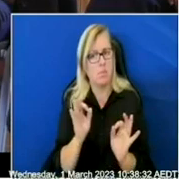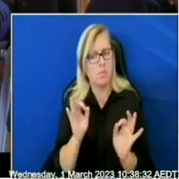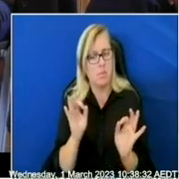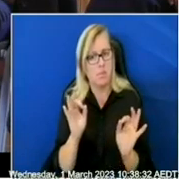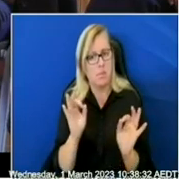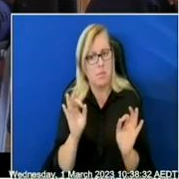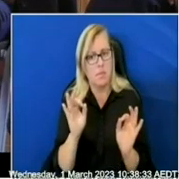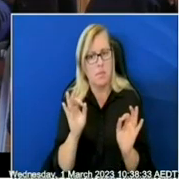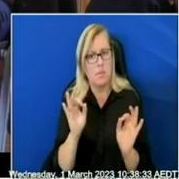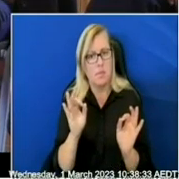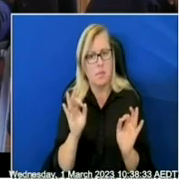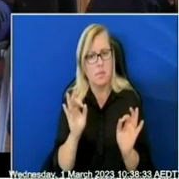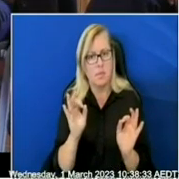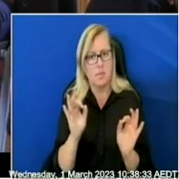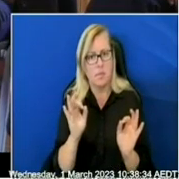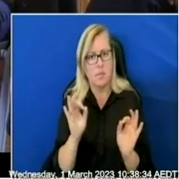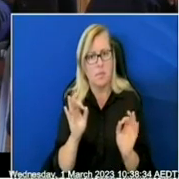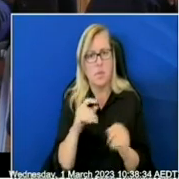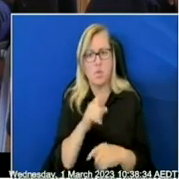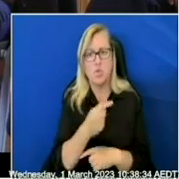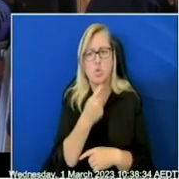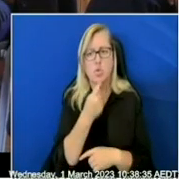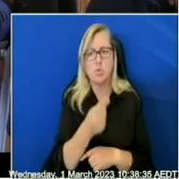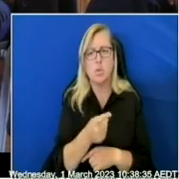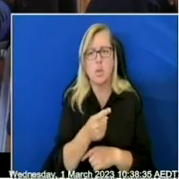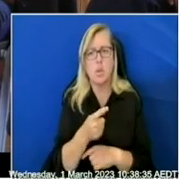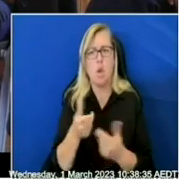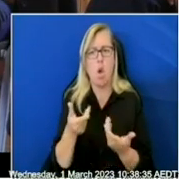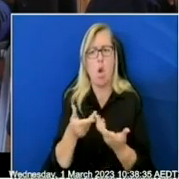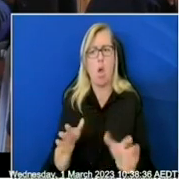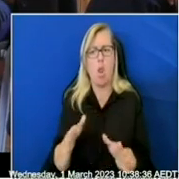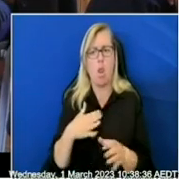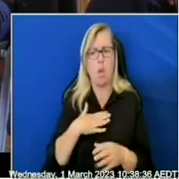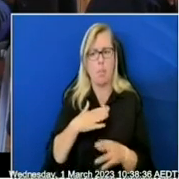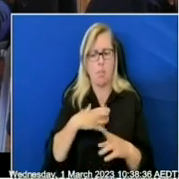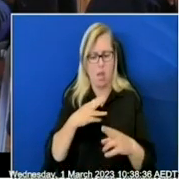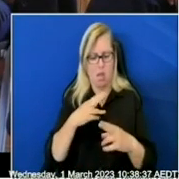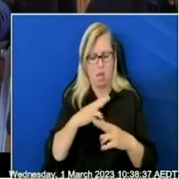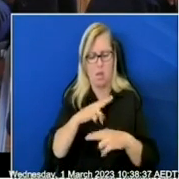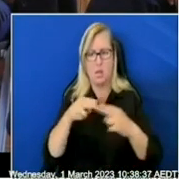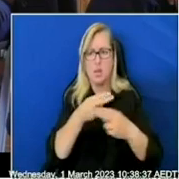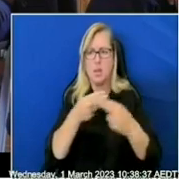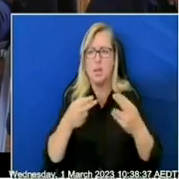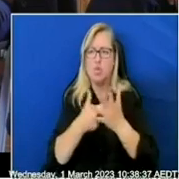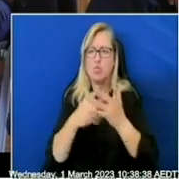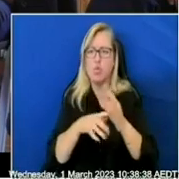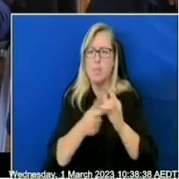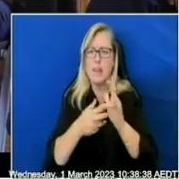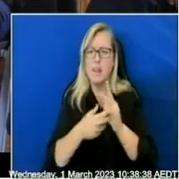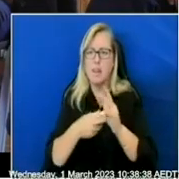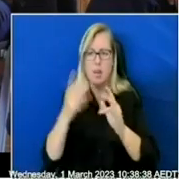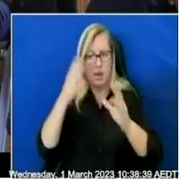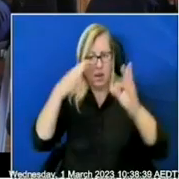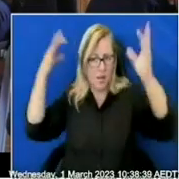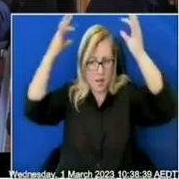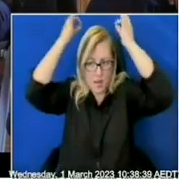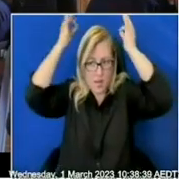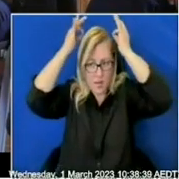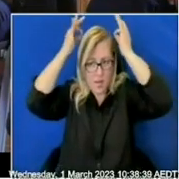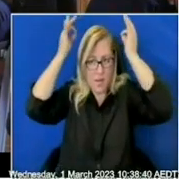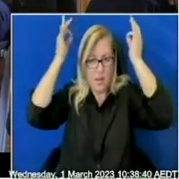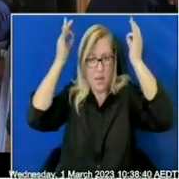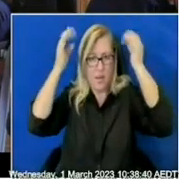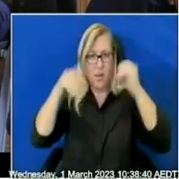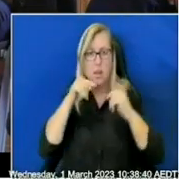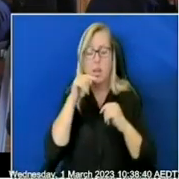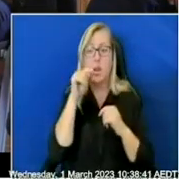I lost my ribbon for her hair. And she got in trouble and the punishment was her head being rammed into a steel